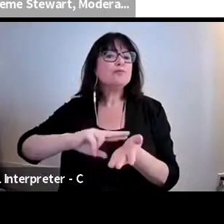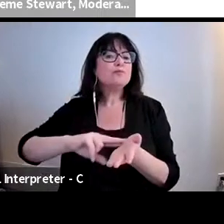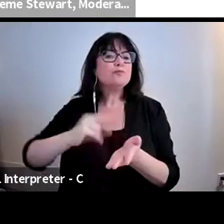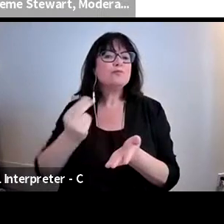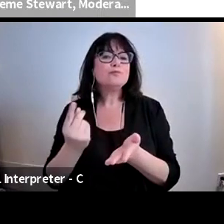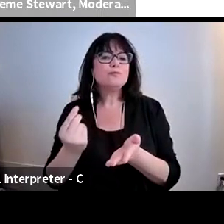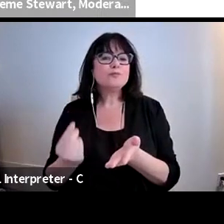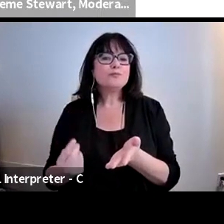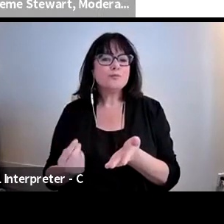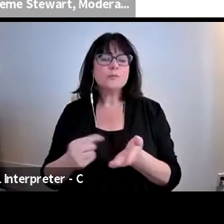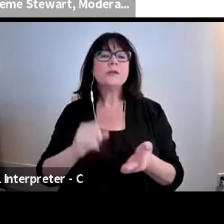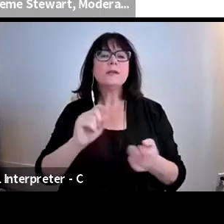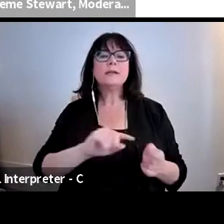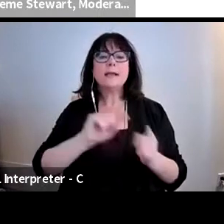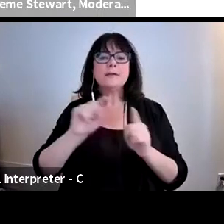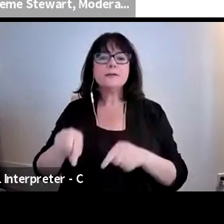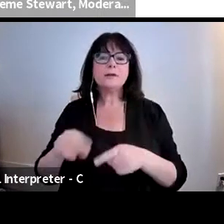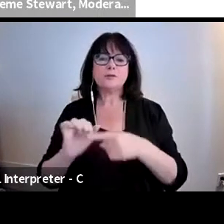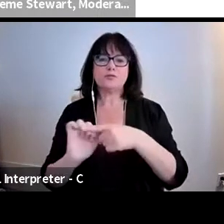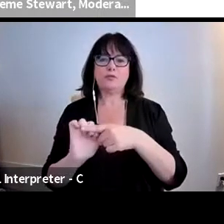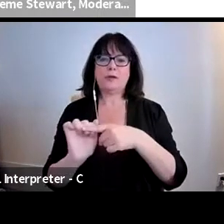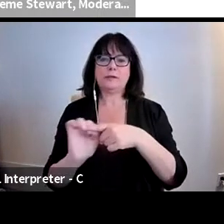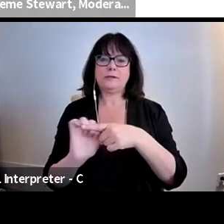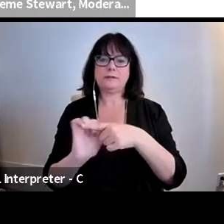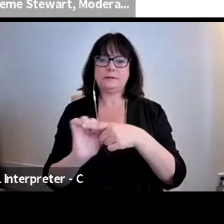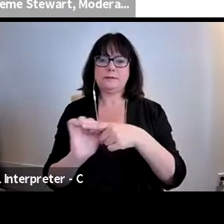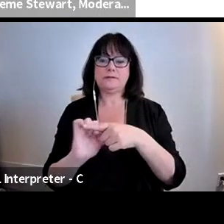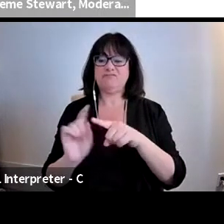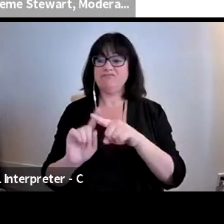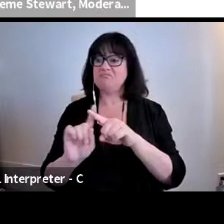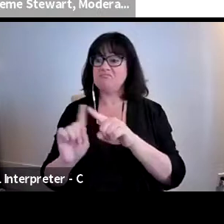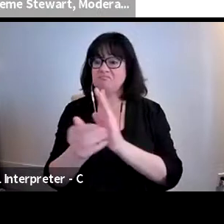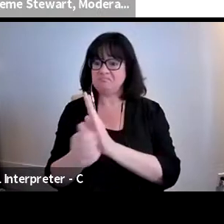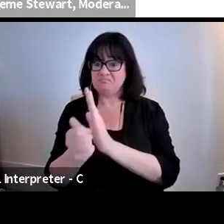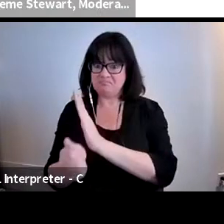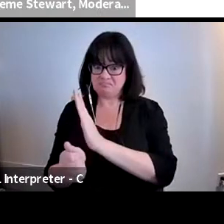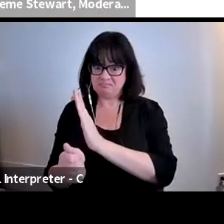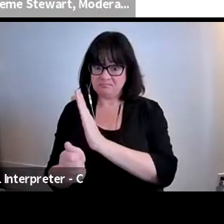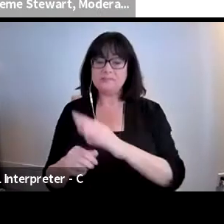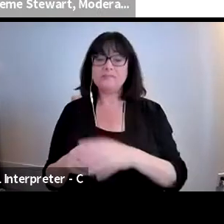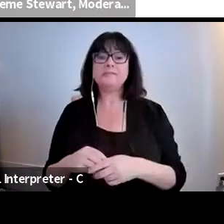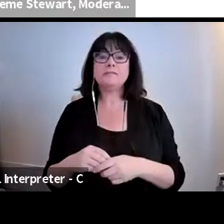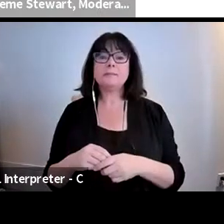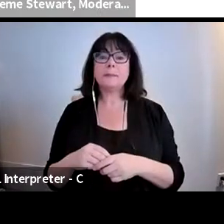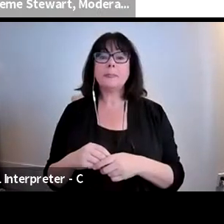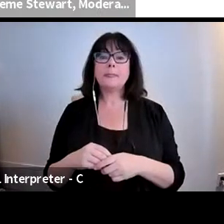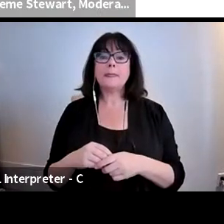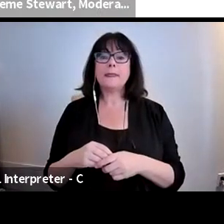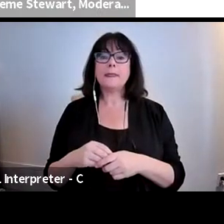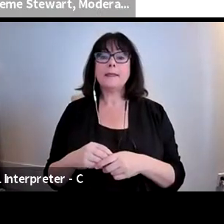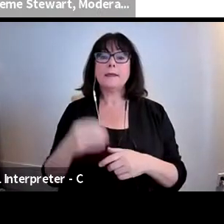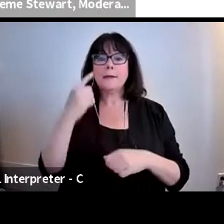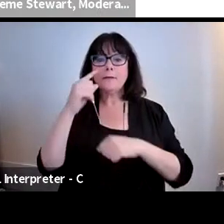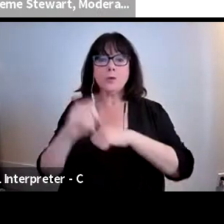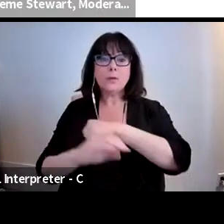required competencies that they need to have. The extent to which we will be able to expand that in the fall, I think, is still to